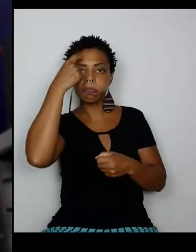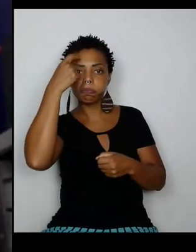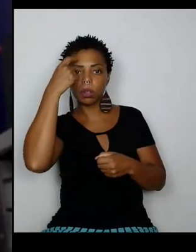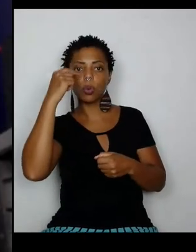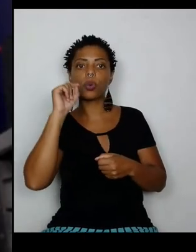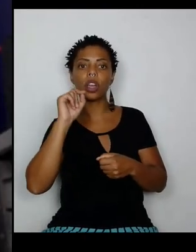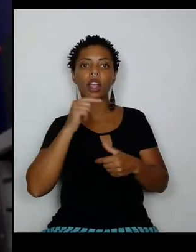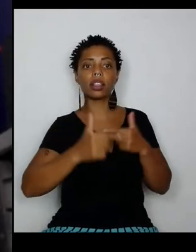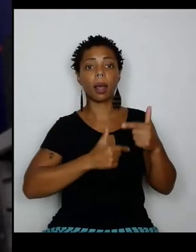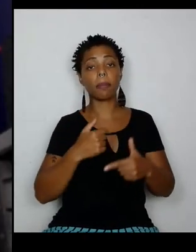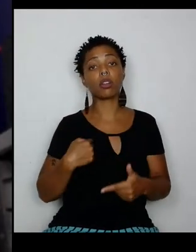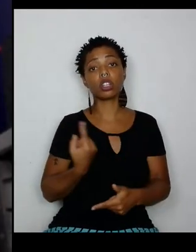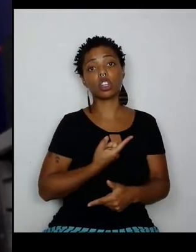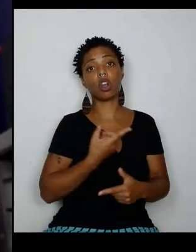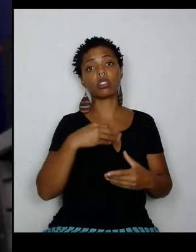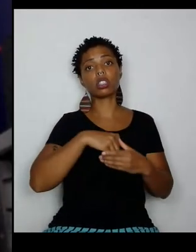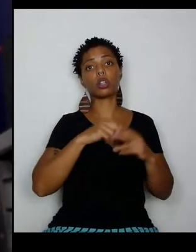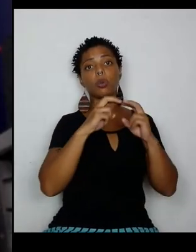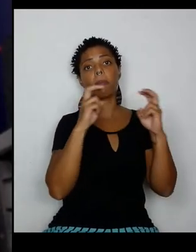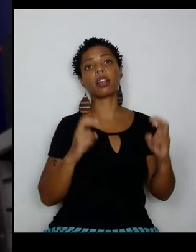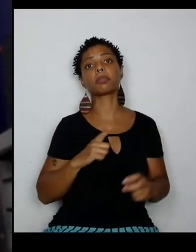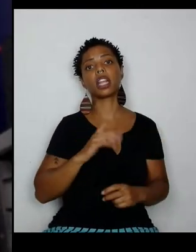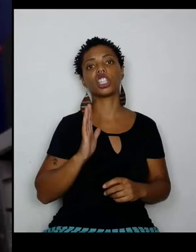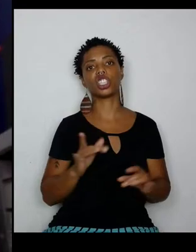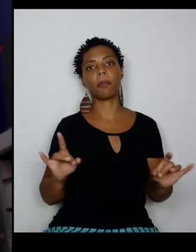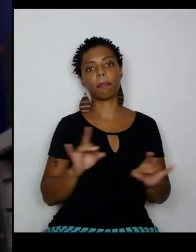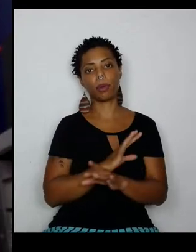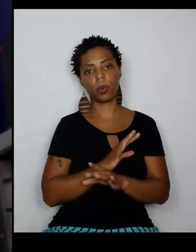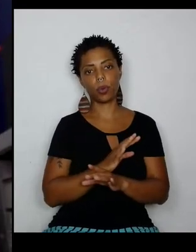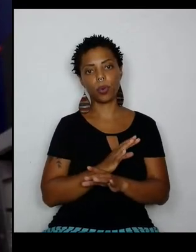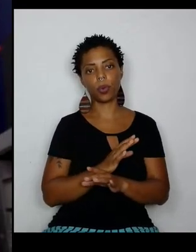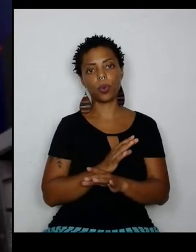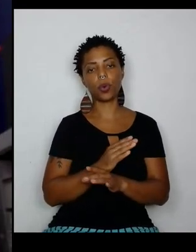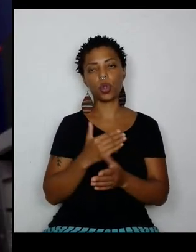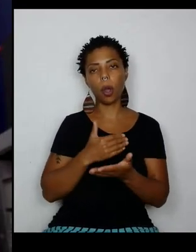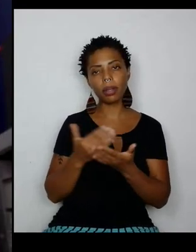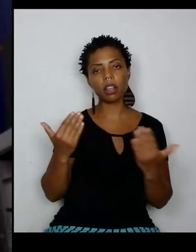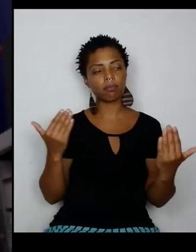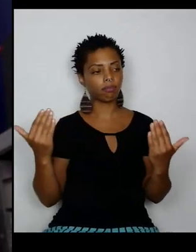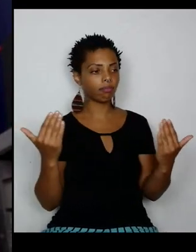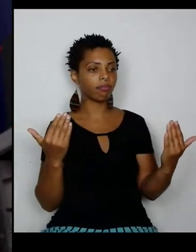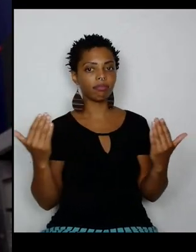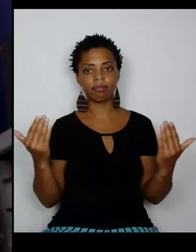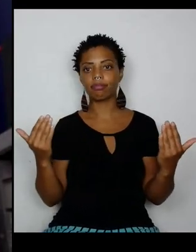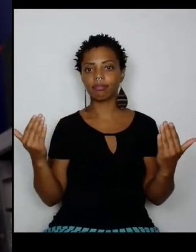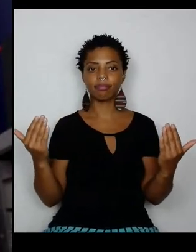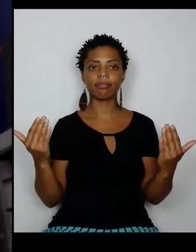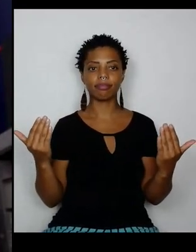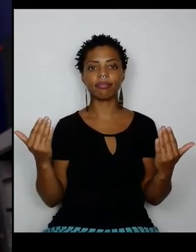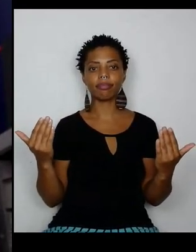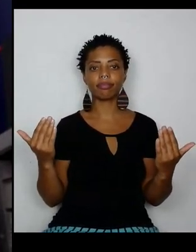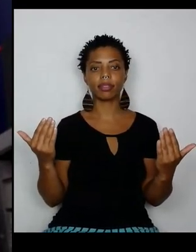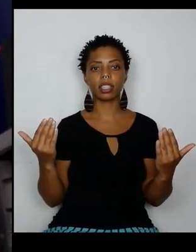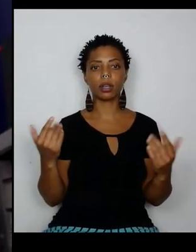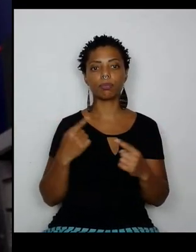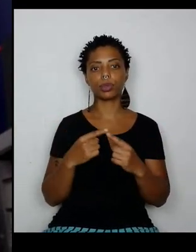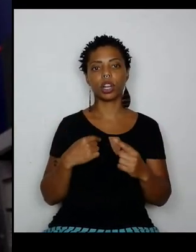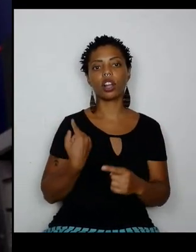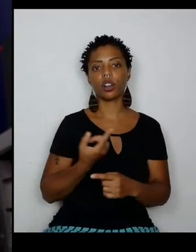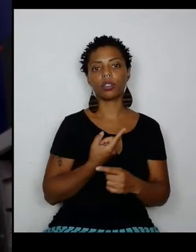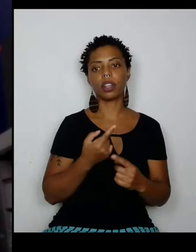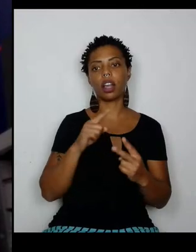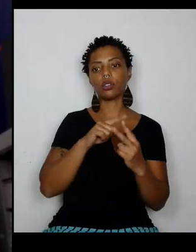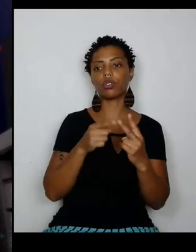reframe the works in our own collection and we want to contrast the works in our collection with